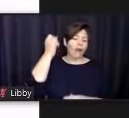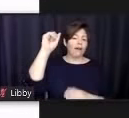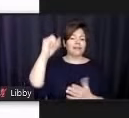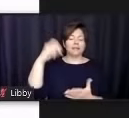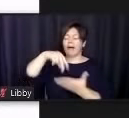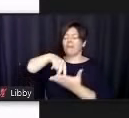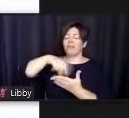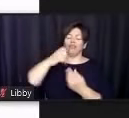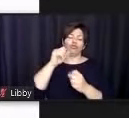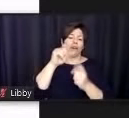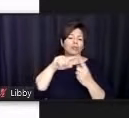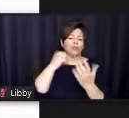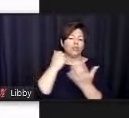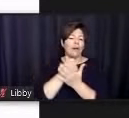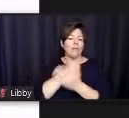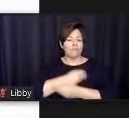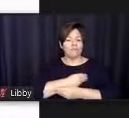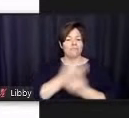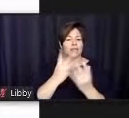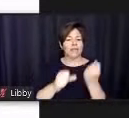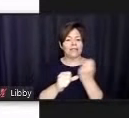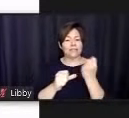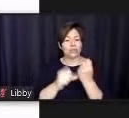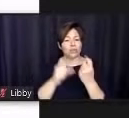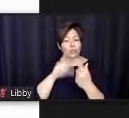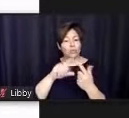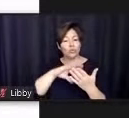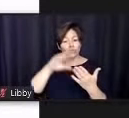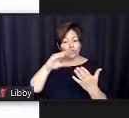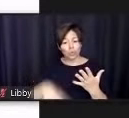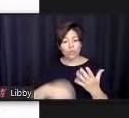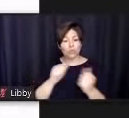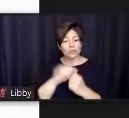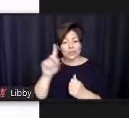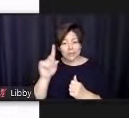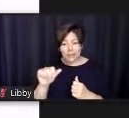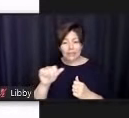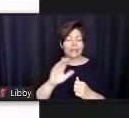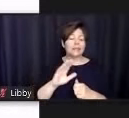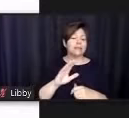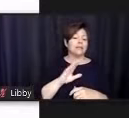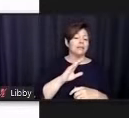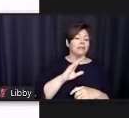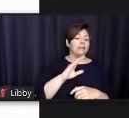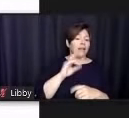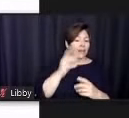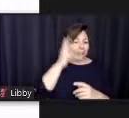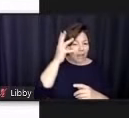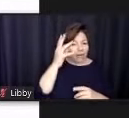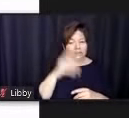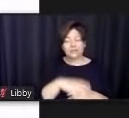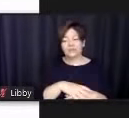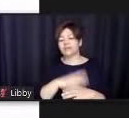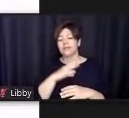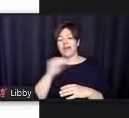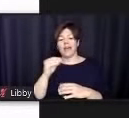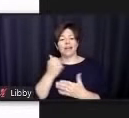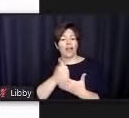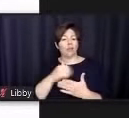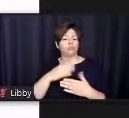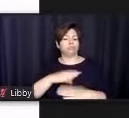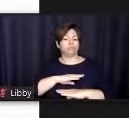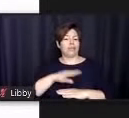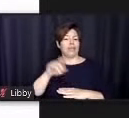help and provide assistance for families who have children with disabilities, their kids, and also to meet the needs of these kids who have